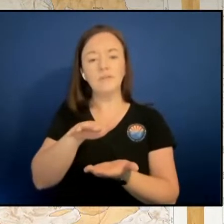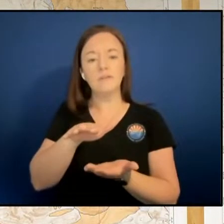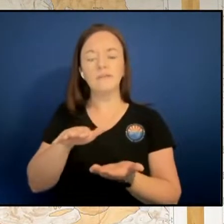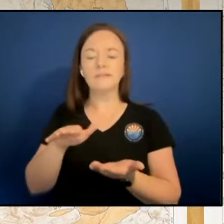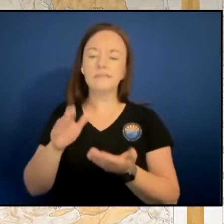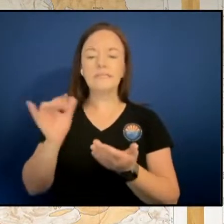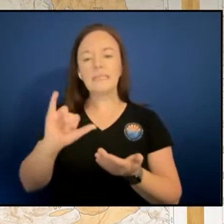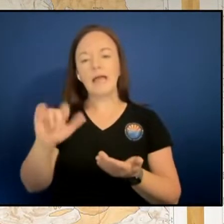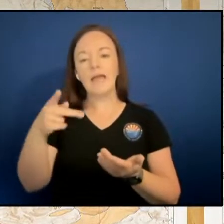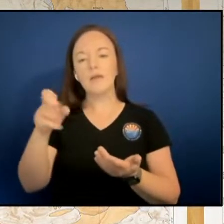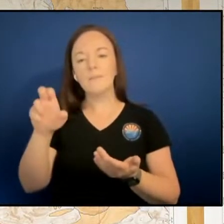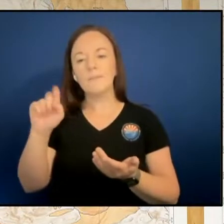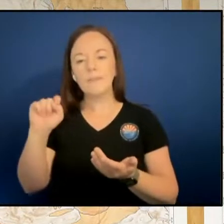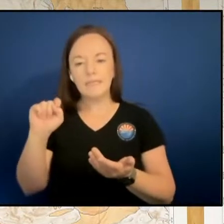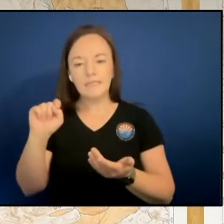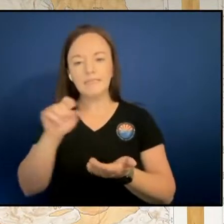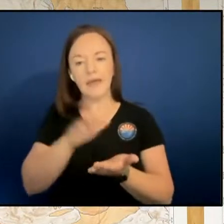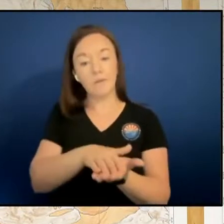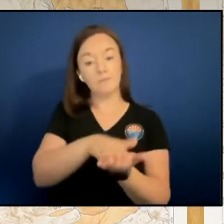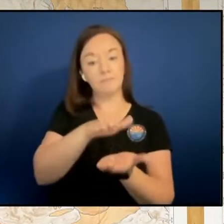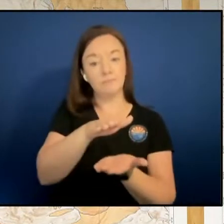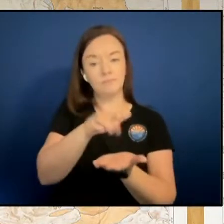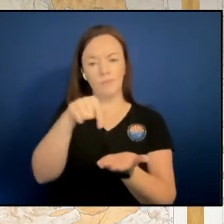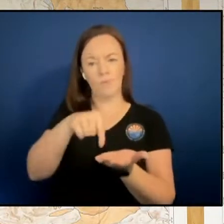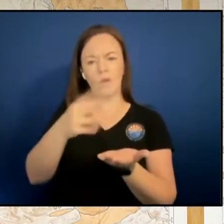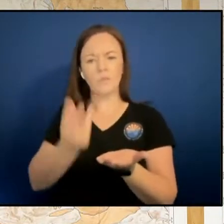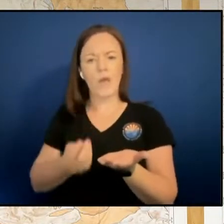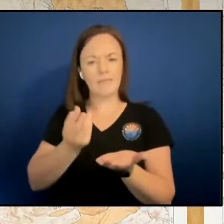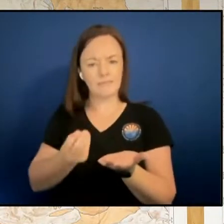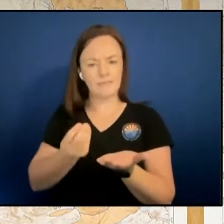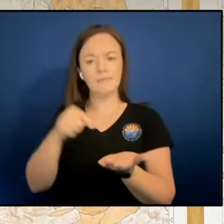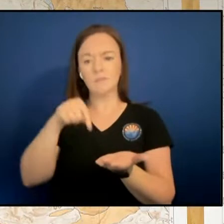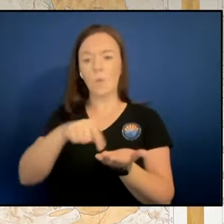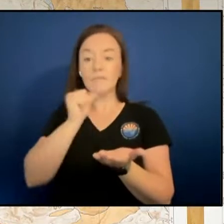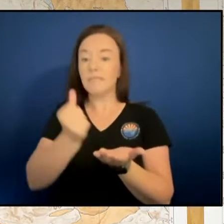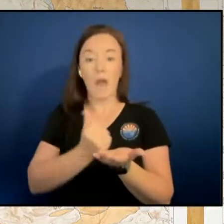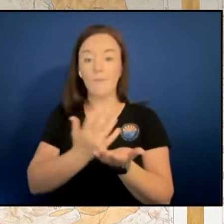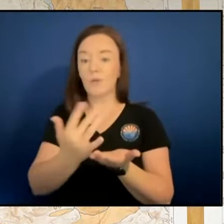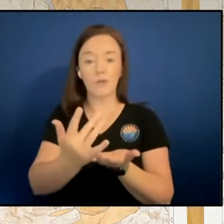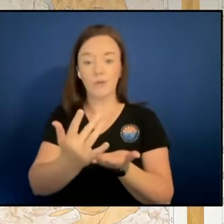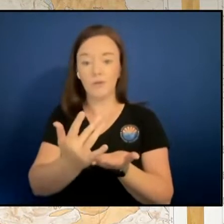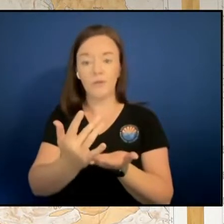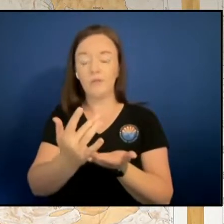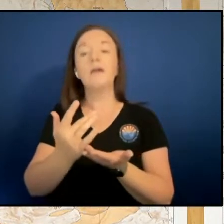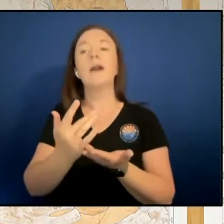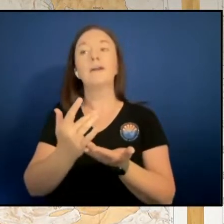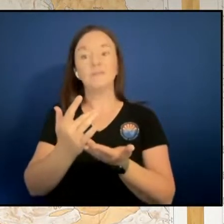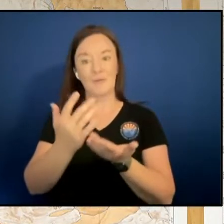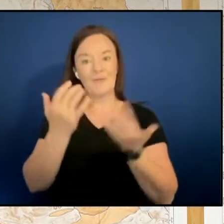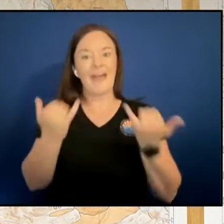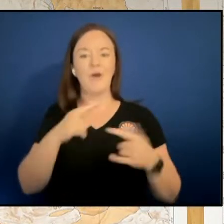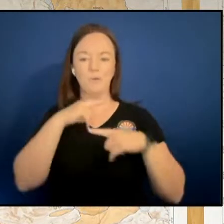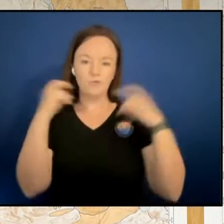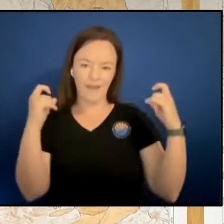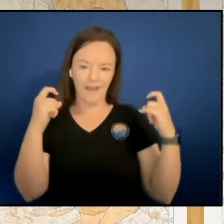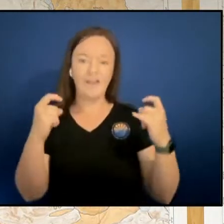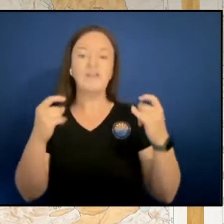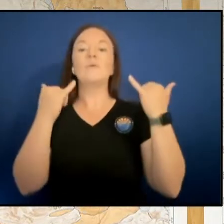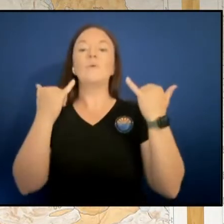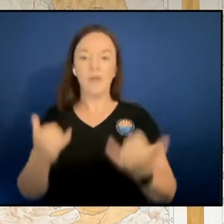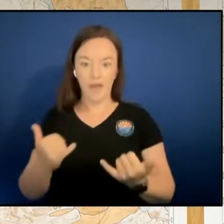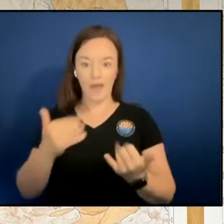will, was wet. It was so wet it didn't burn. Since then it dried out. So now when it finds heat, it's able to move